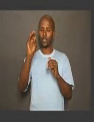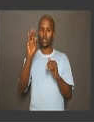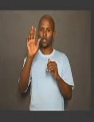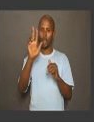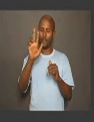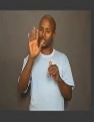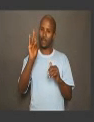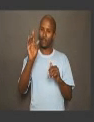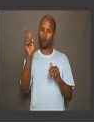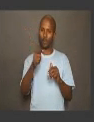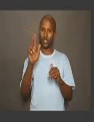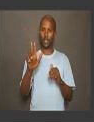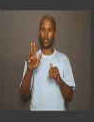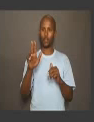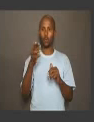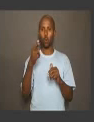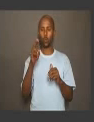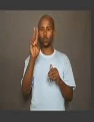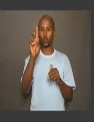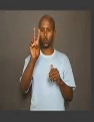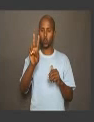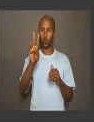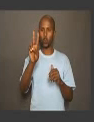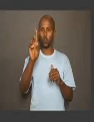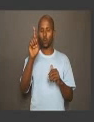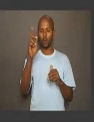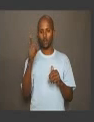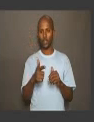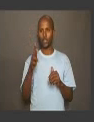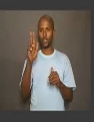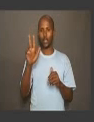3, or 2 1/3.